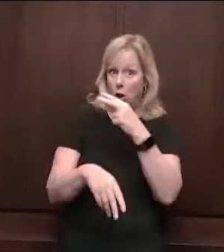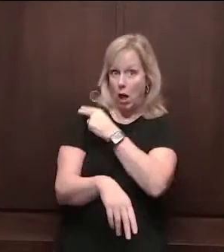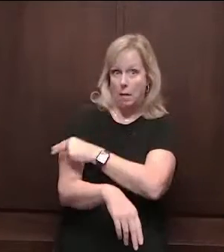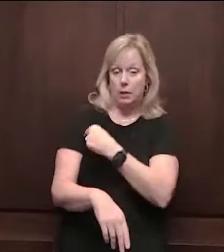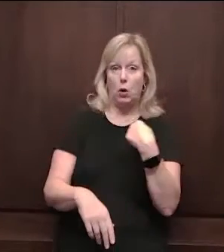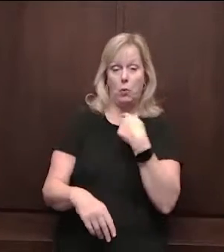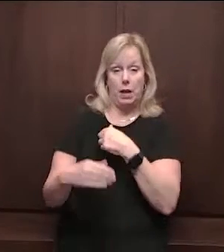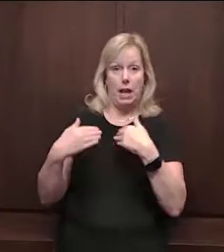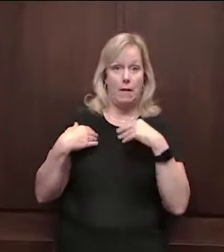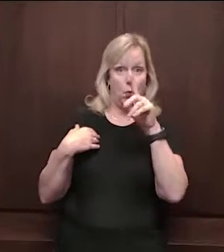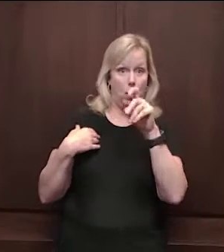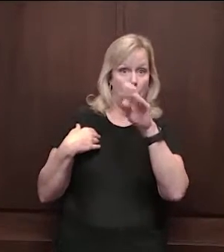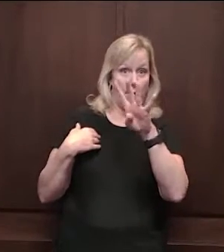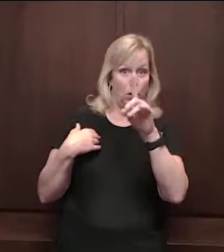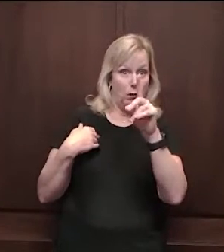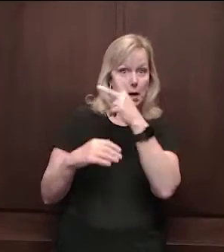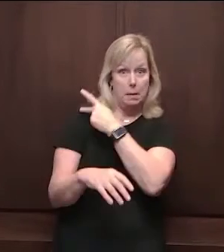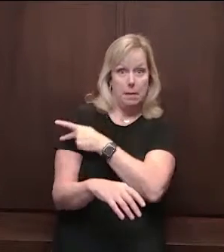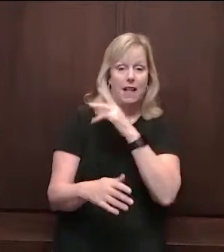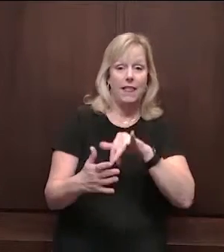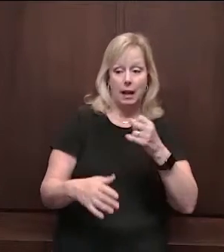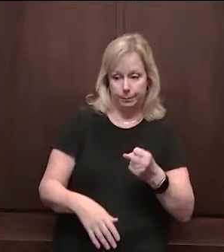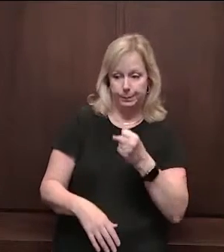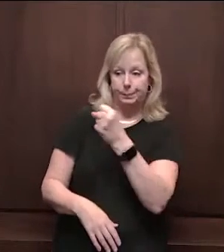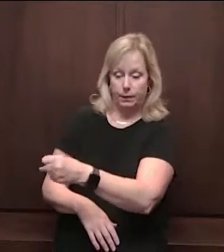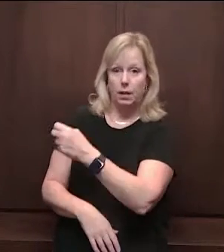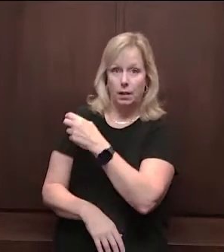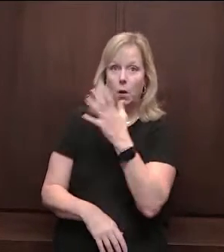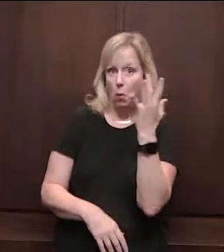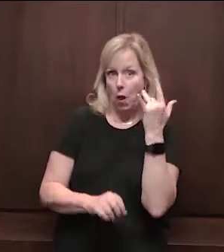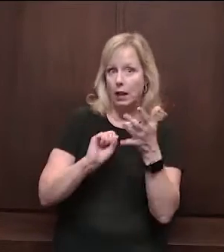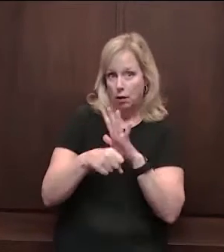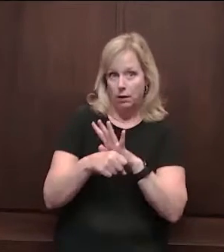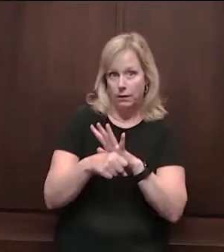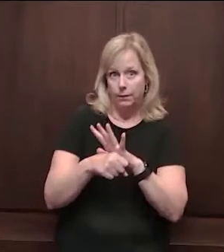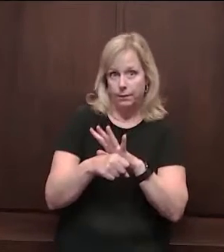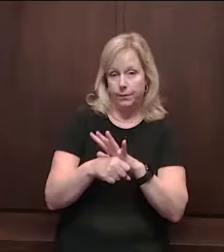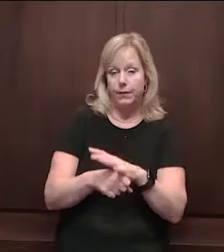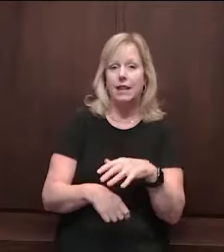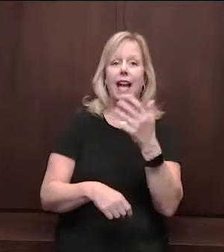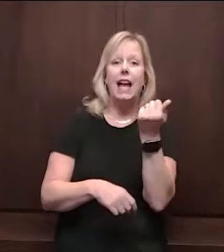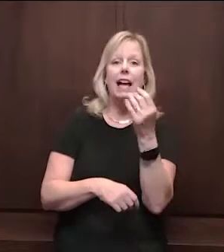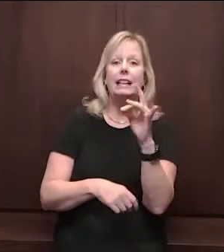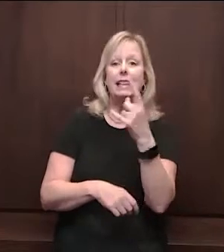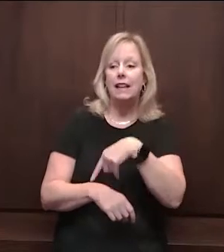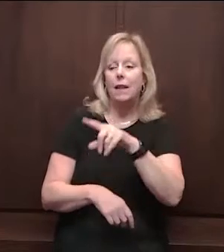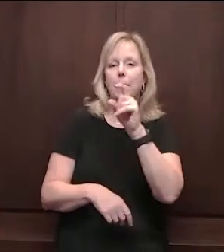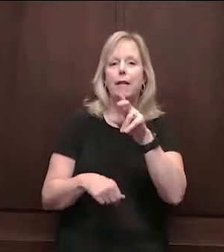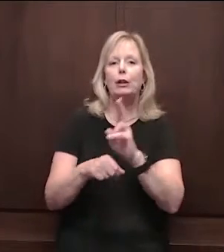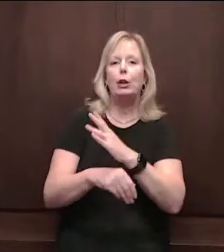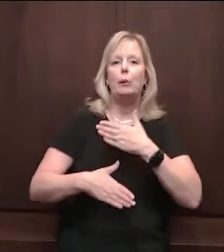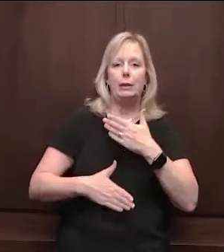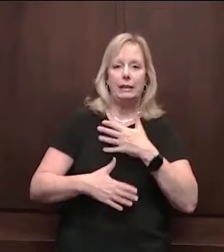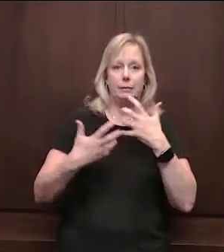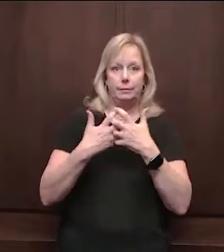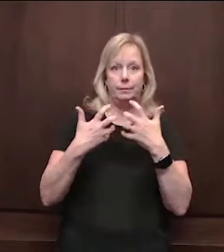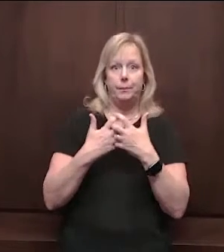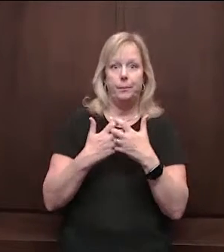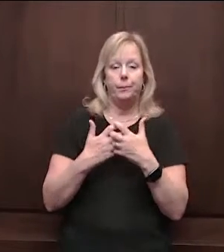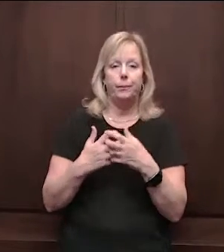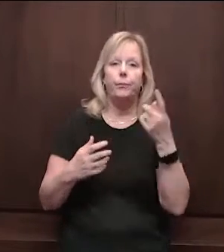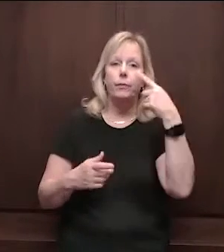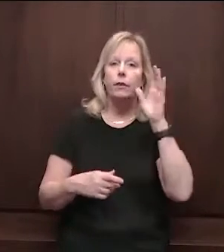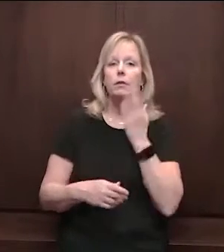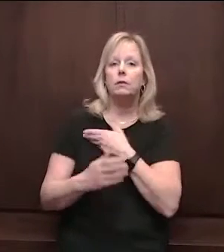we have 141 patients that are admitted due to COVID-related reasons, and 18 of them are on ventilators. For